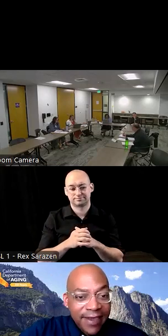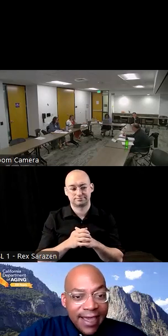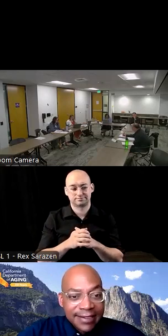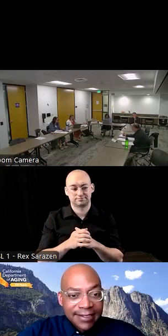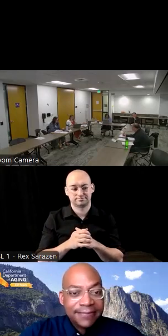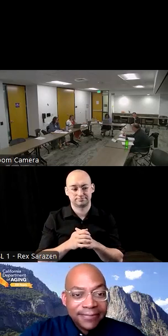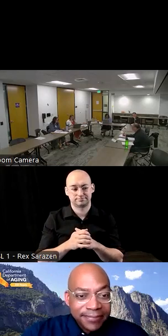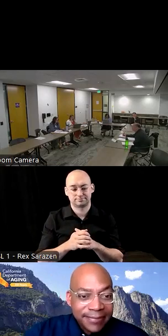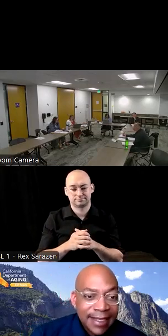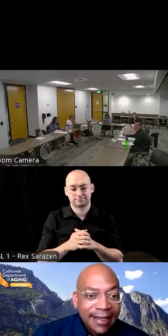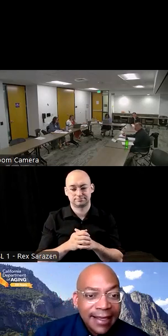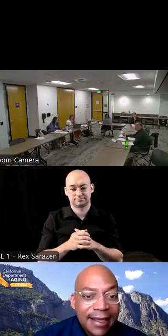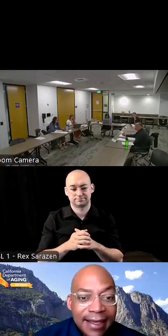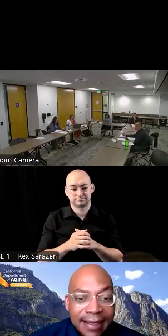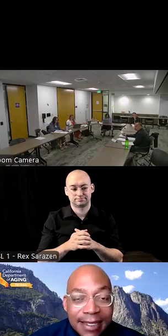Please advance.